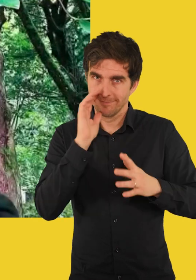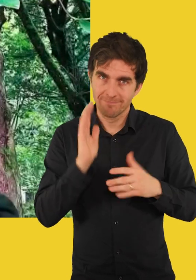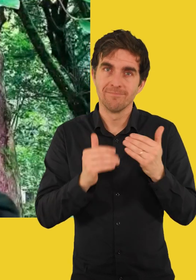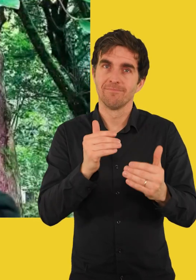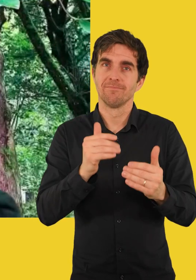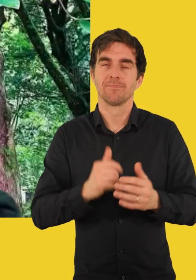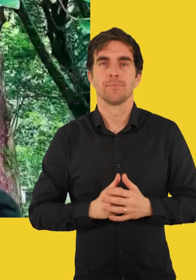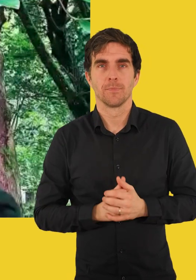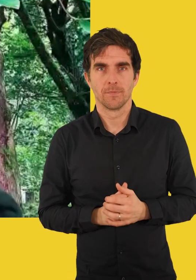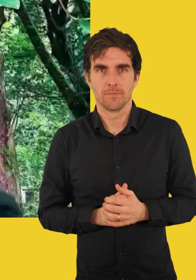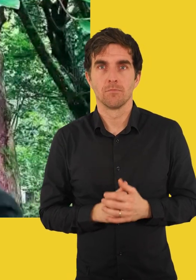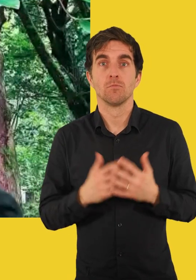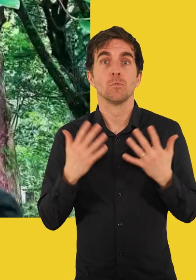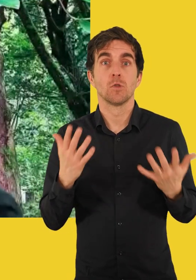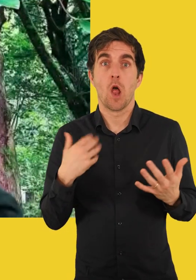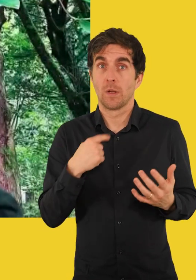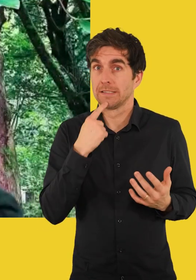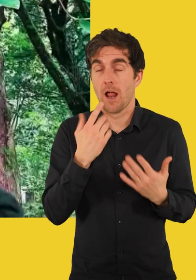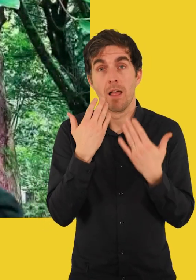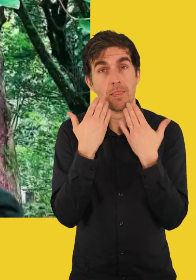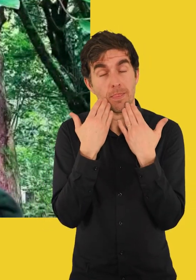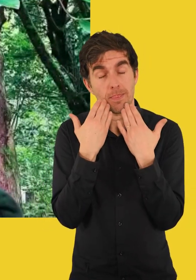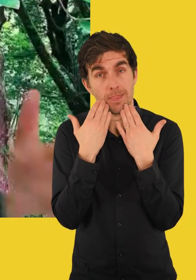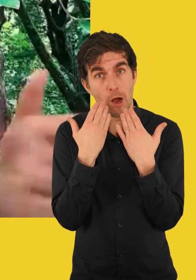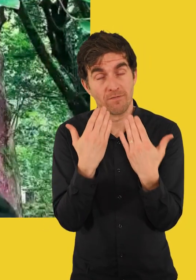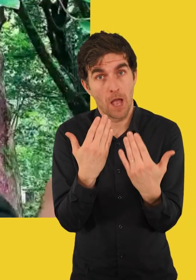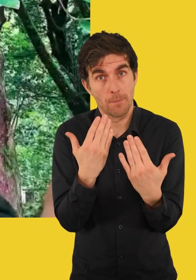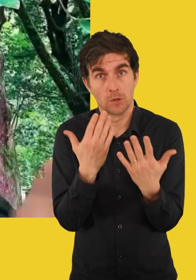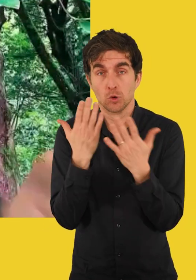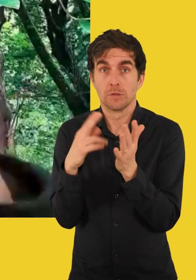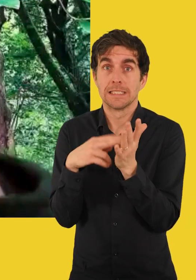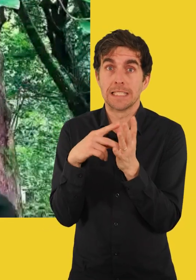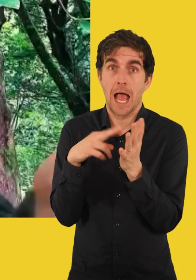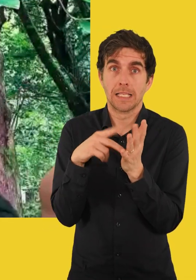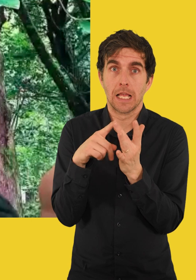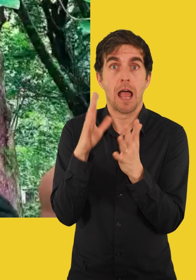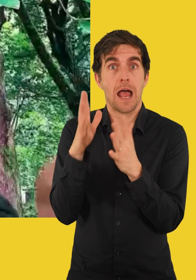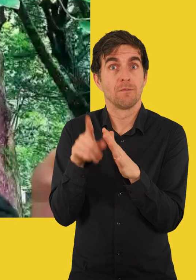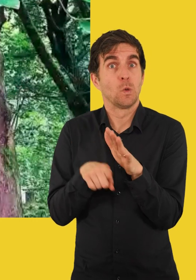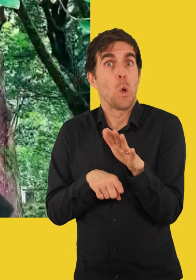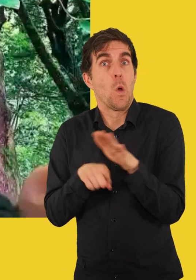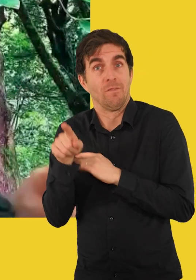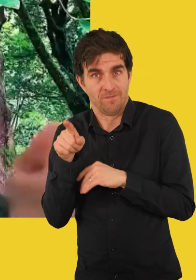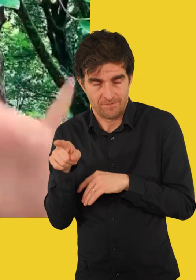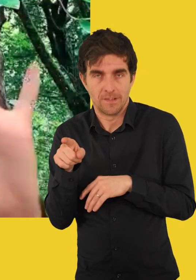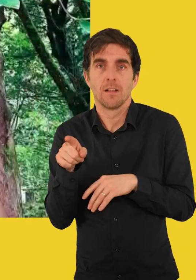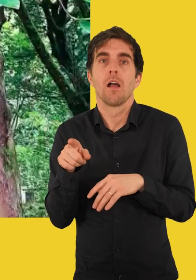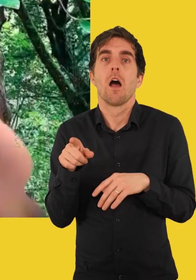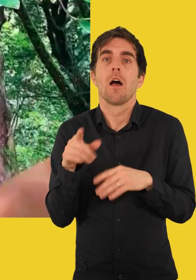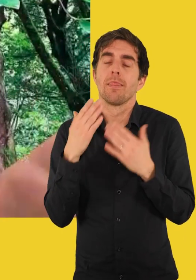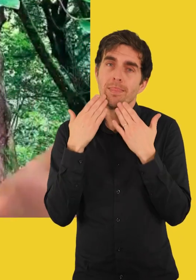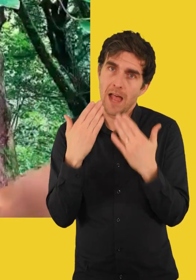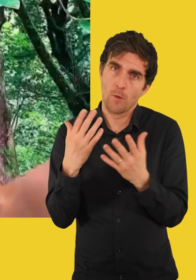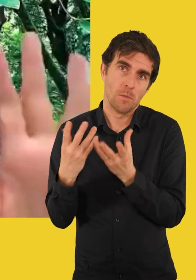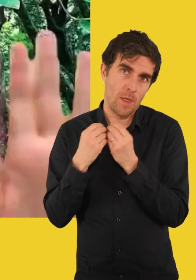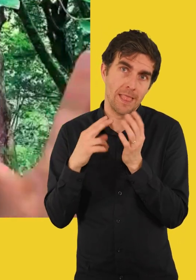create. So with that, I'm just going to say thank you so much, first of all, to Nani, who has to run immediately to something else. Thank